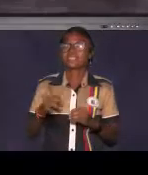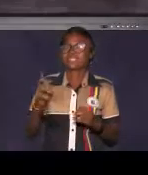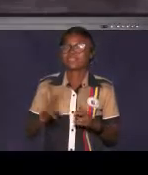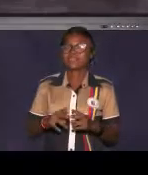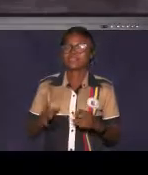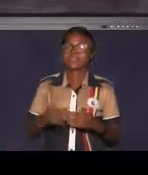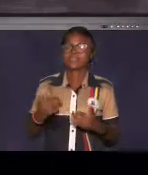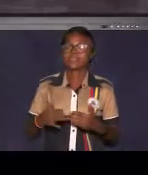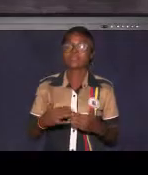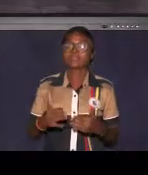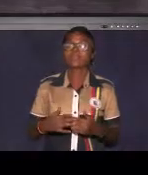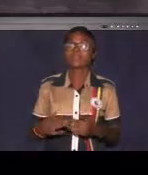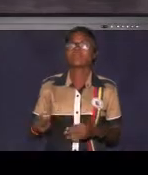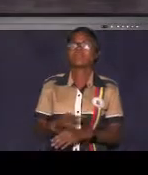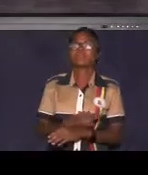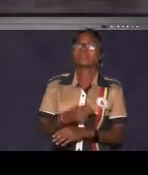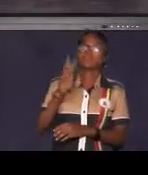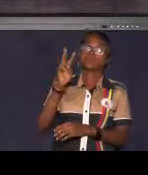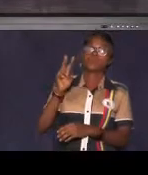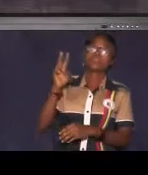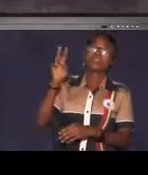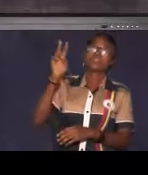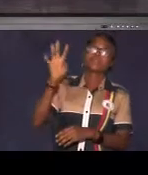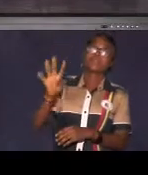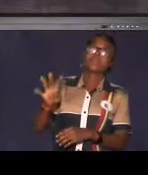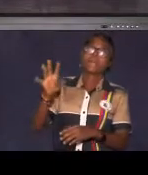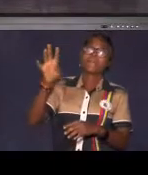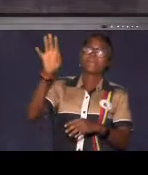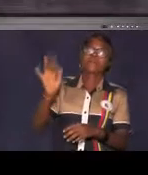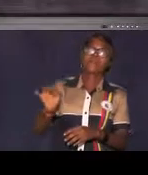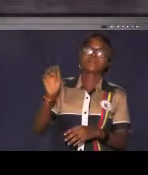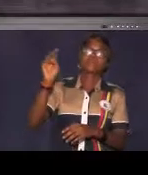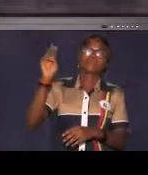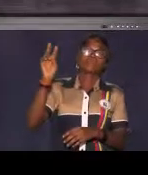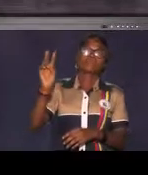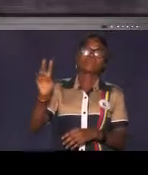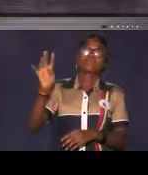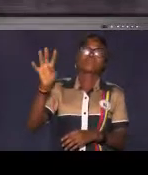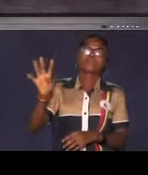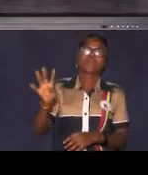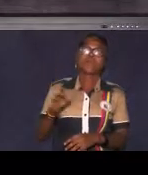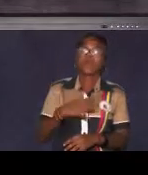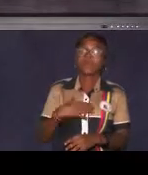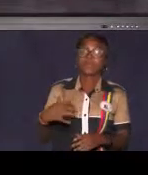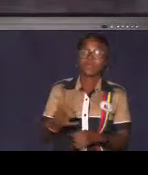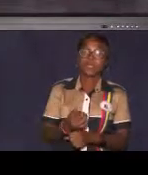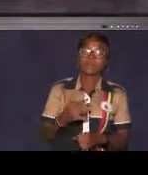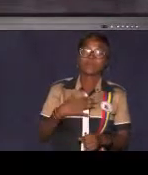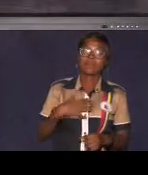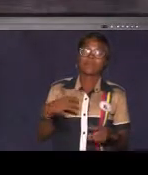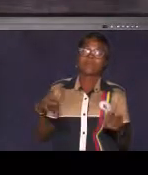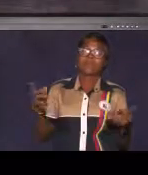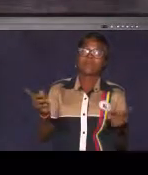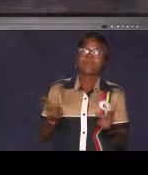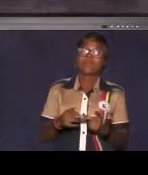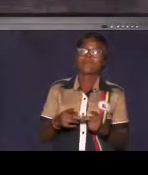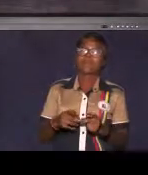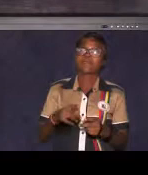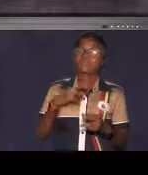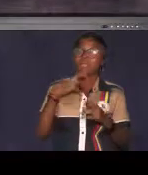I just multiply 24 by 24 and I get the answer, and I know that that is a perfect